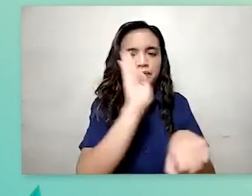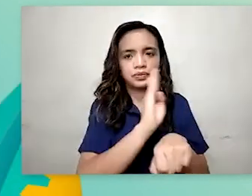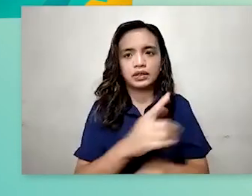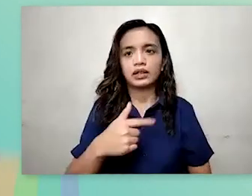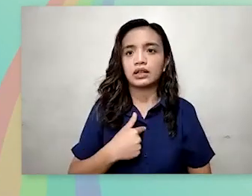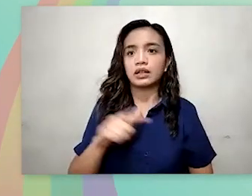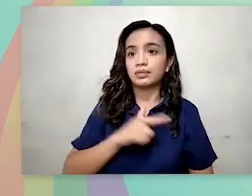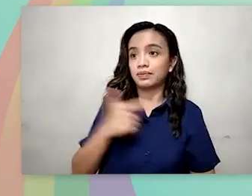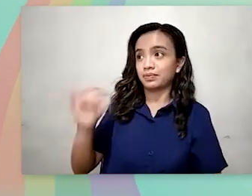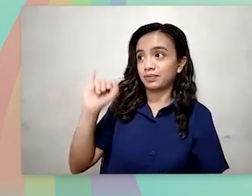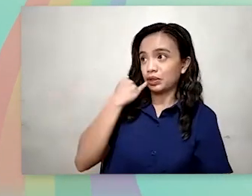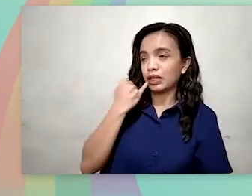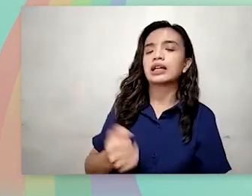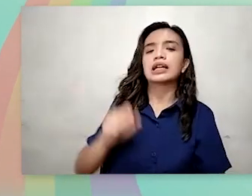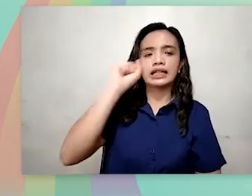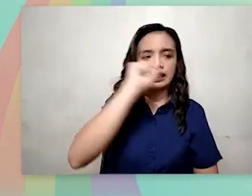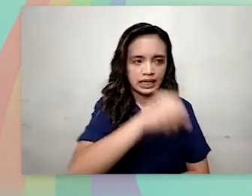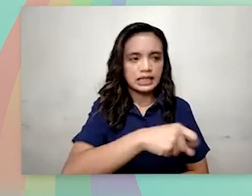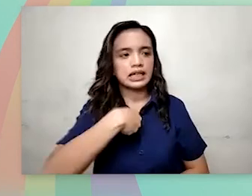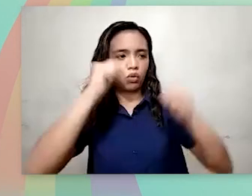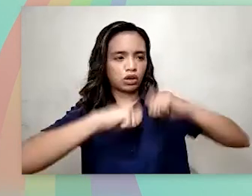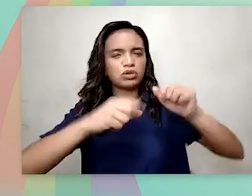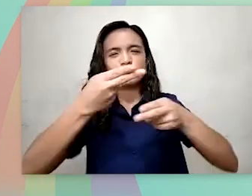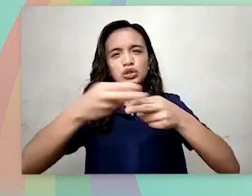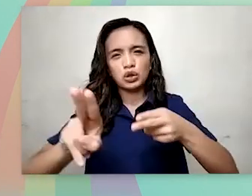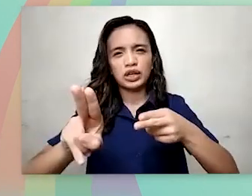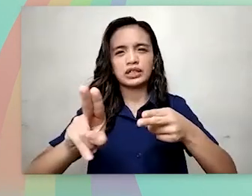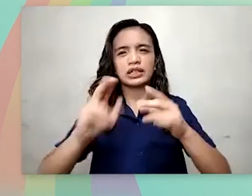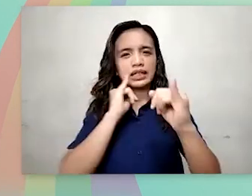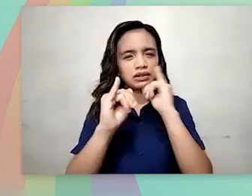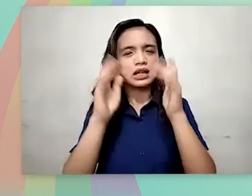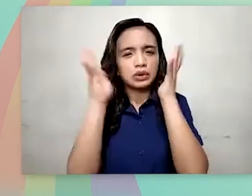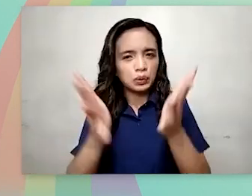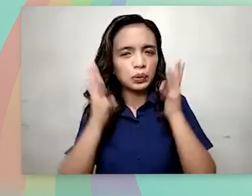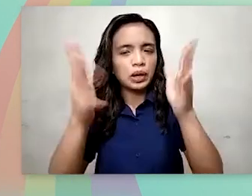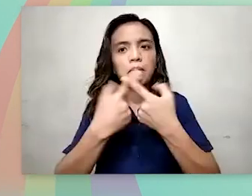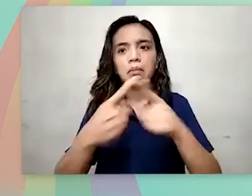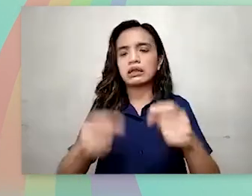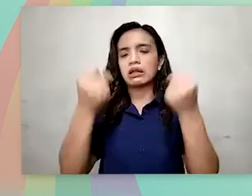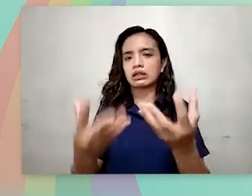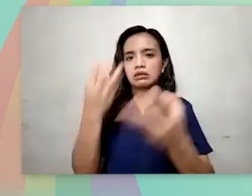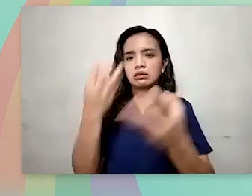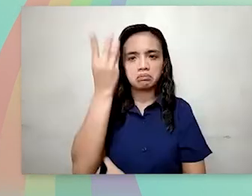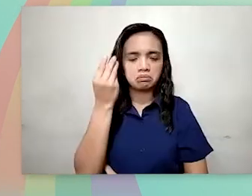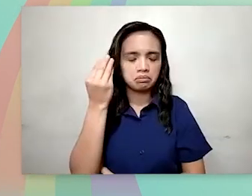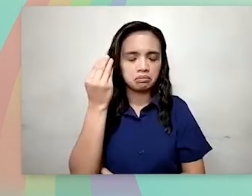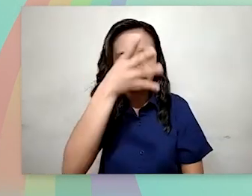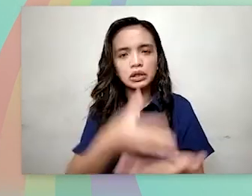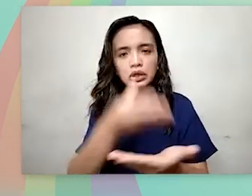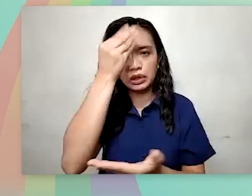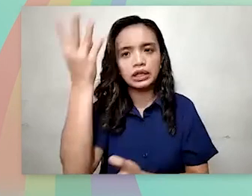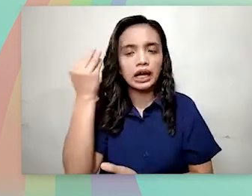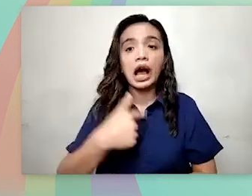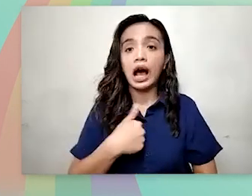Jonna? I totally agree, Edwin. No? This has been a short conversation, but very insightful and very